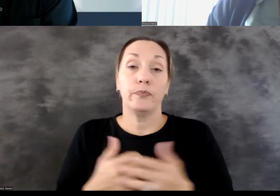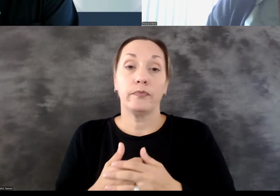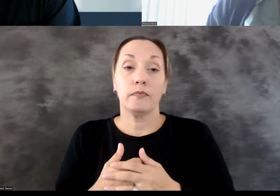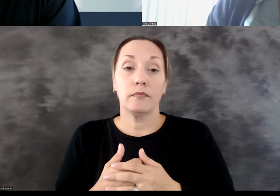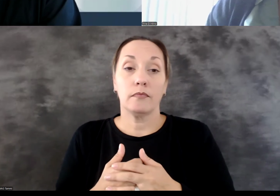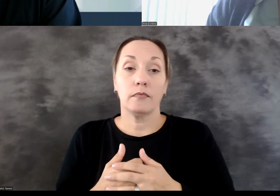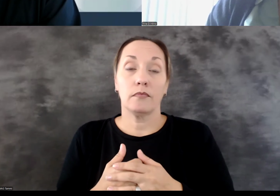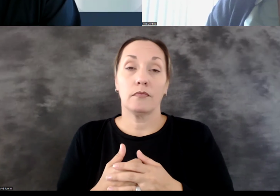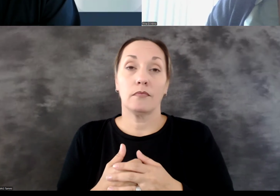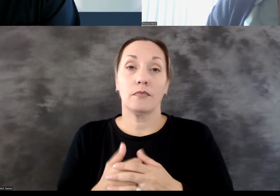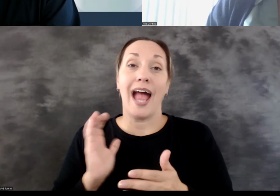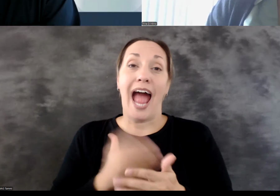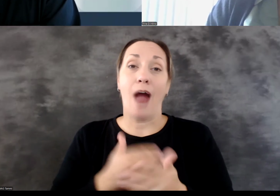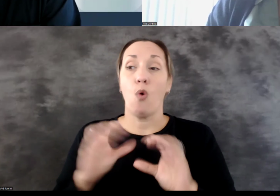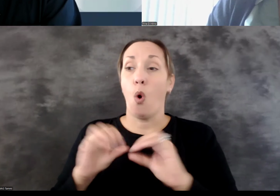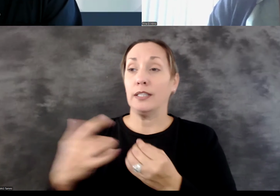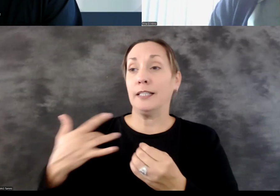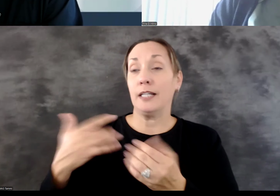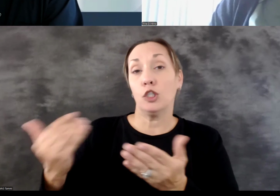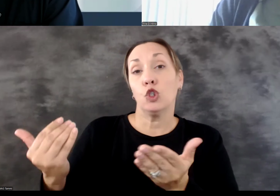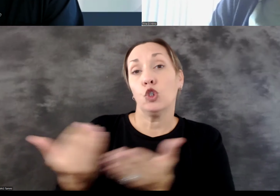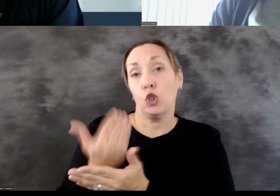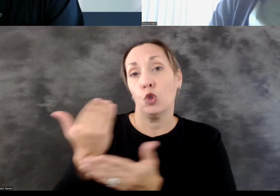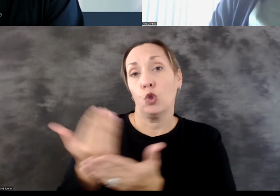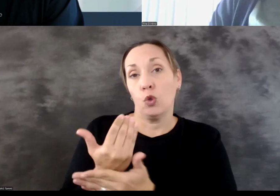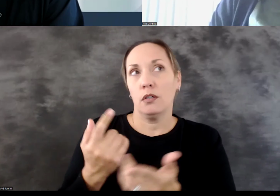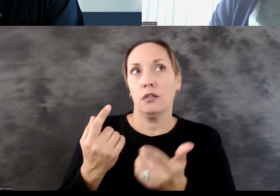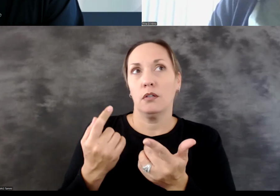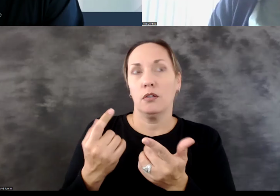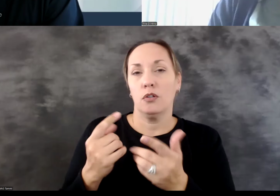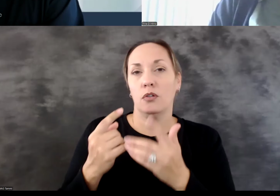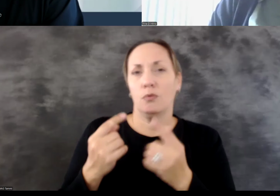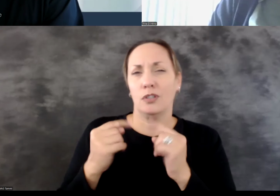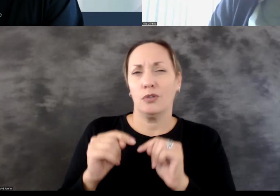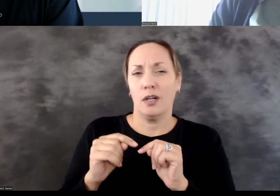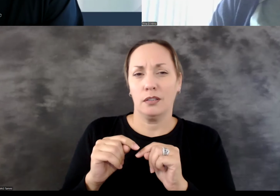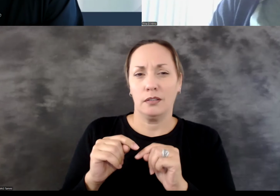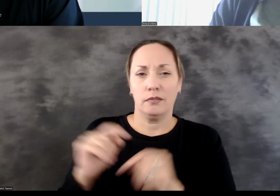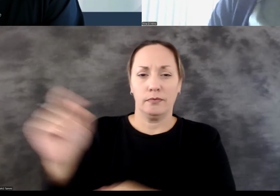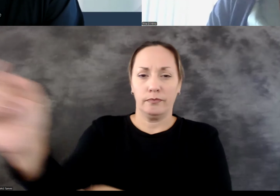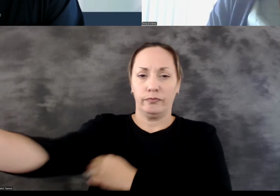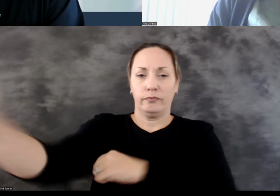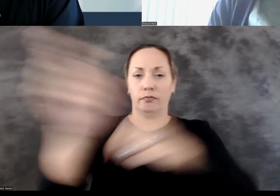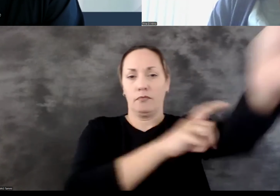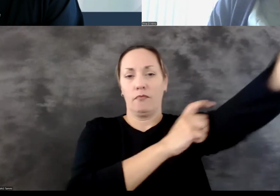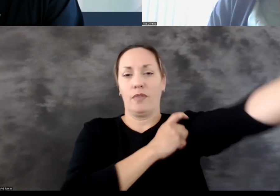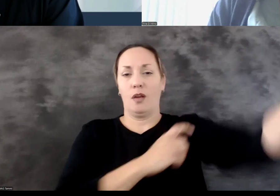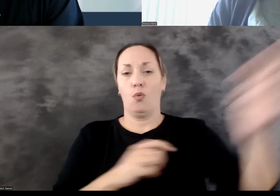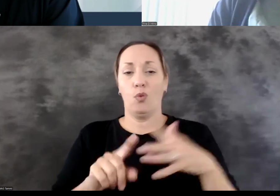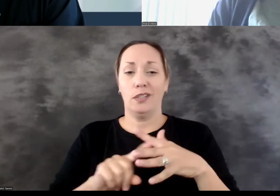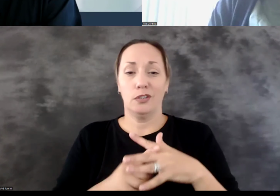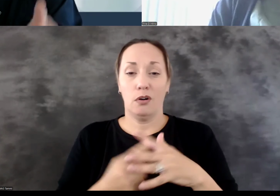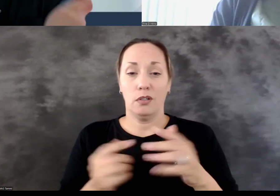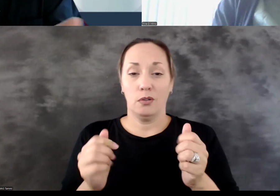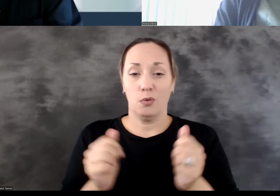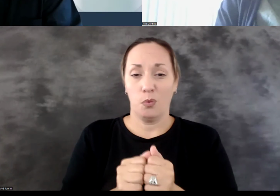new organization. We started with trying to form members in our first year and build up a membership. Um,